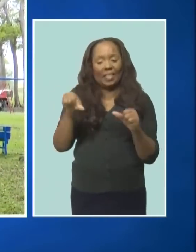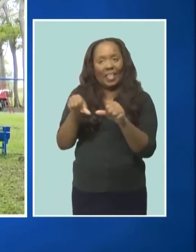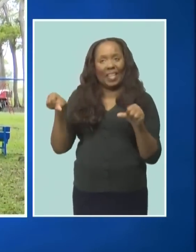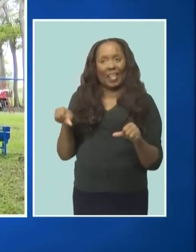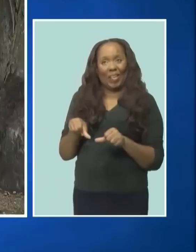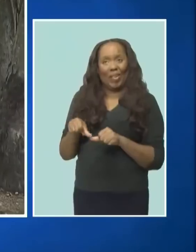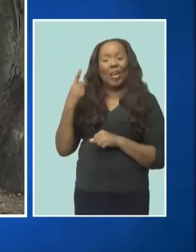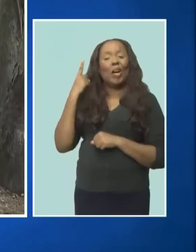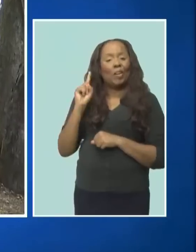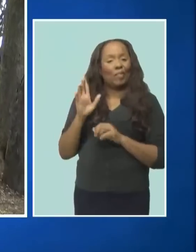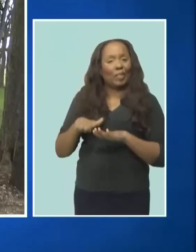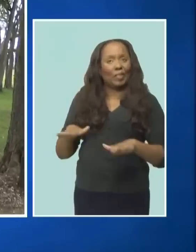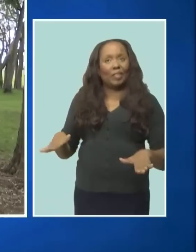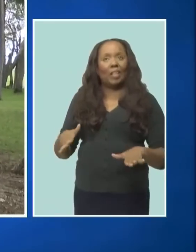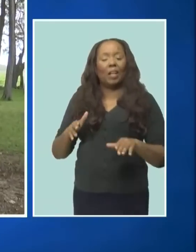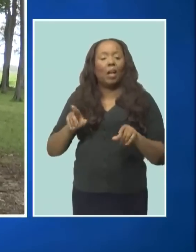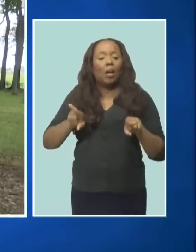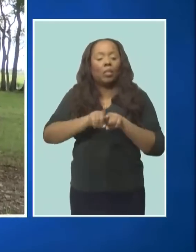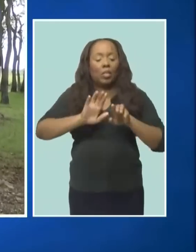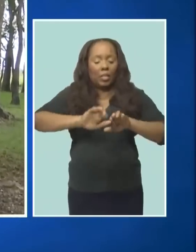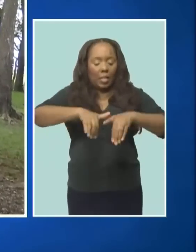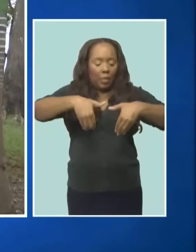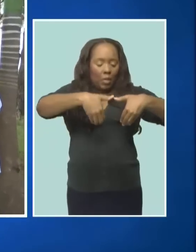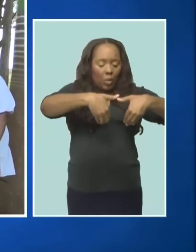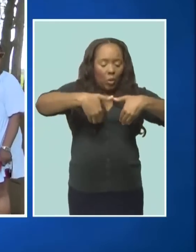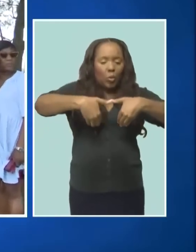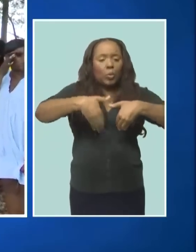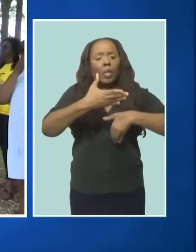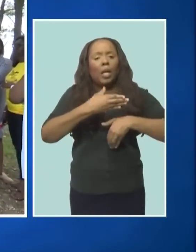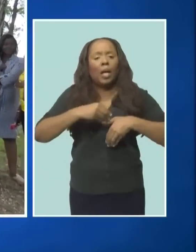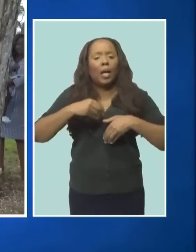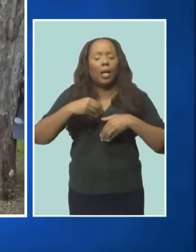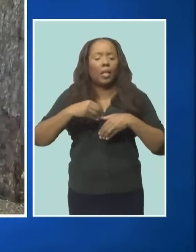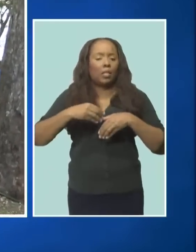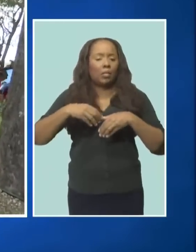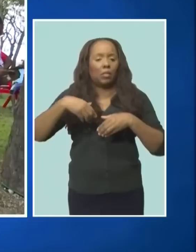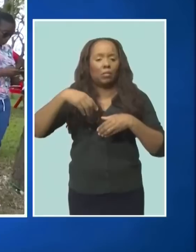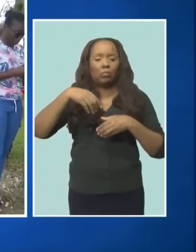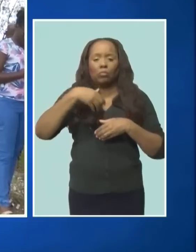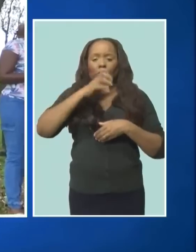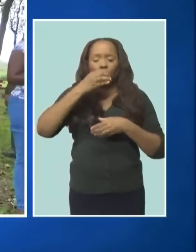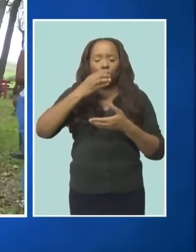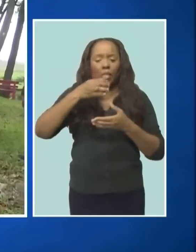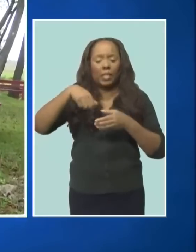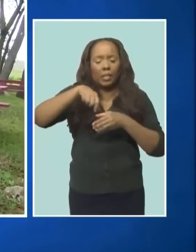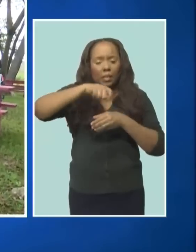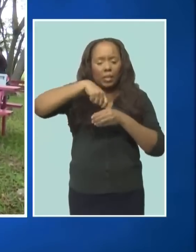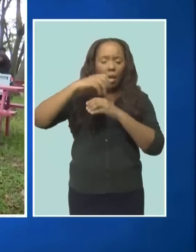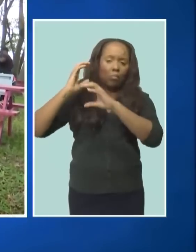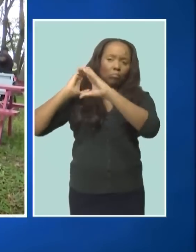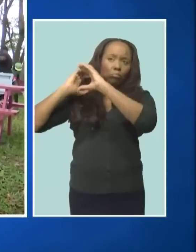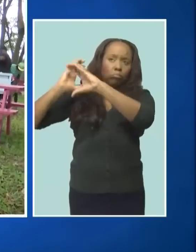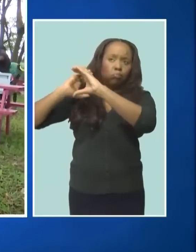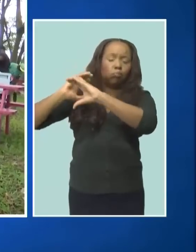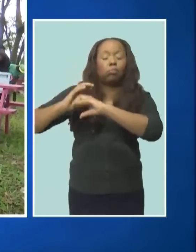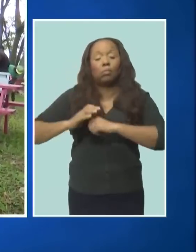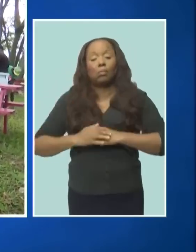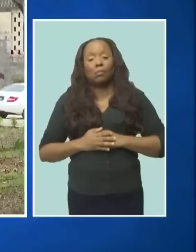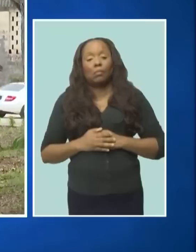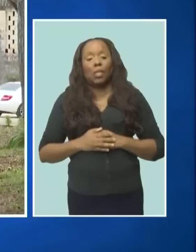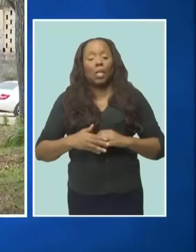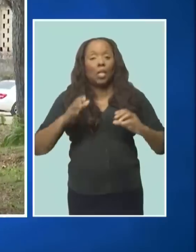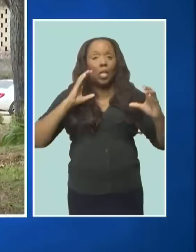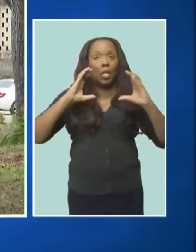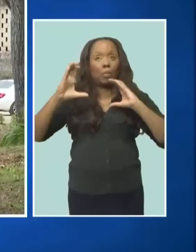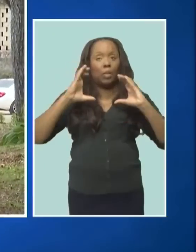occupied, and dominoes and mixology competitions are also in store. Corporate Communications Specialist at